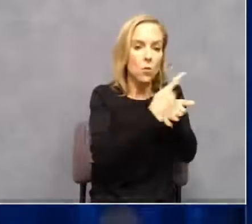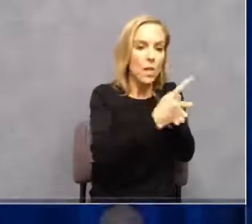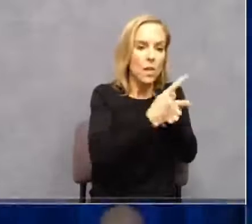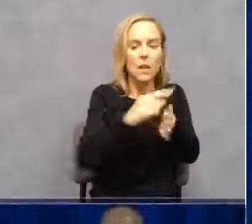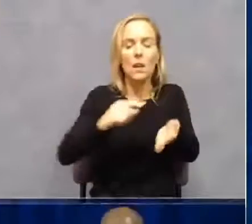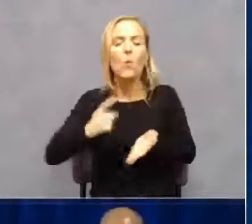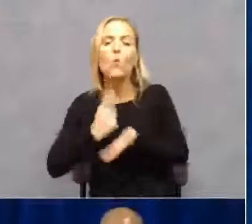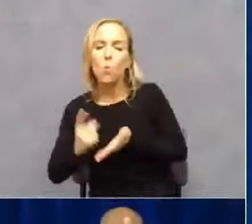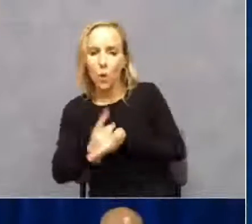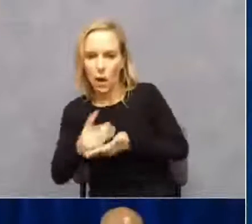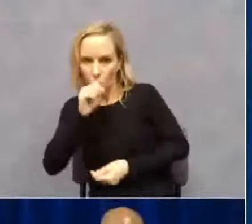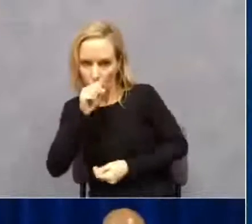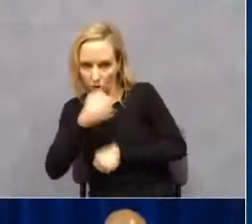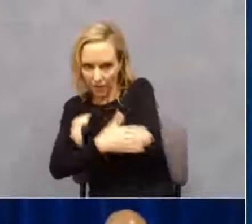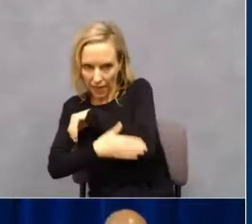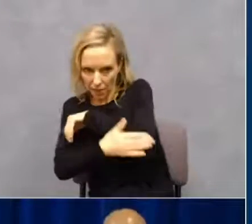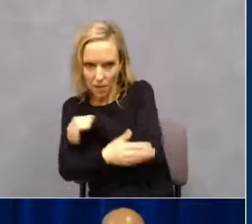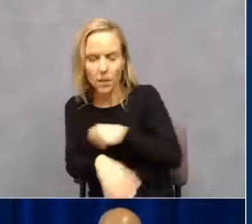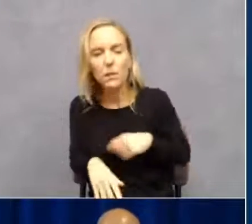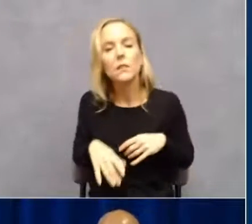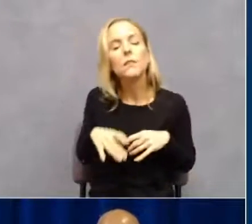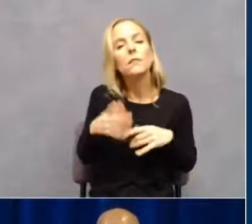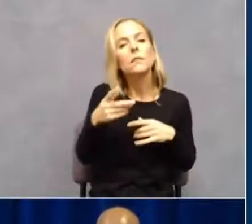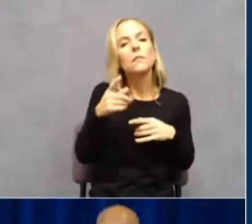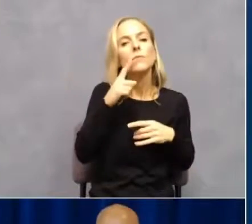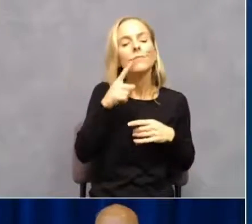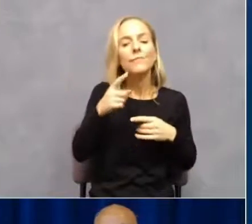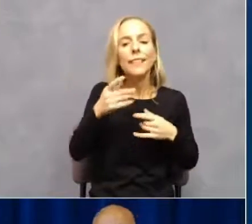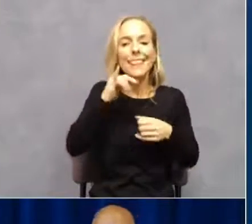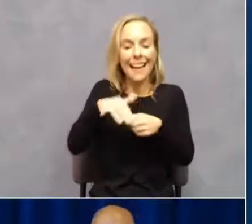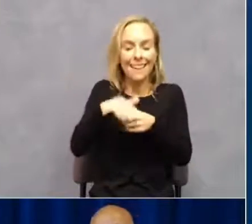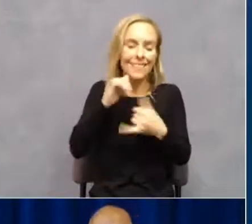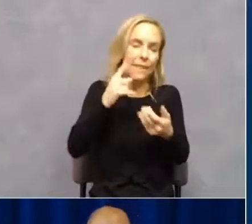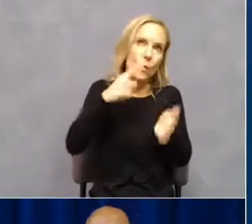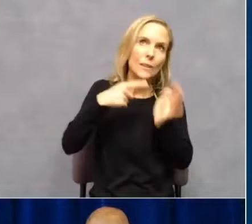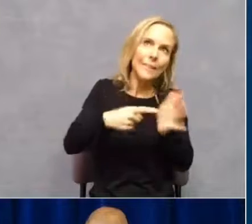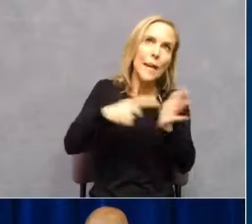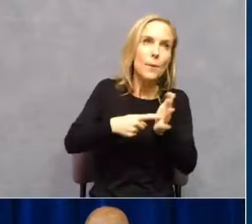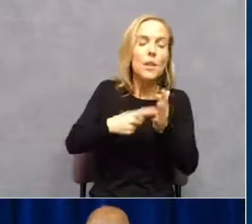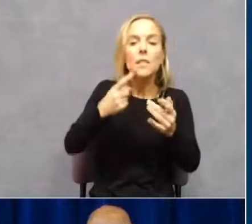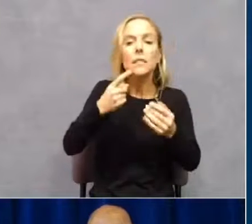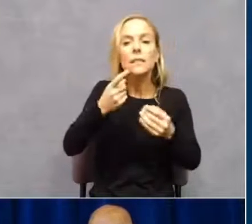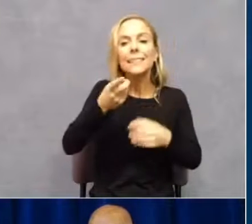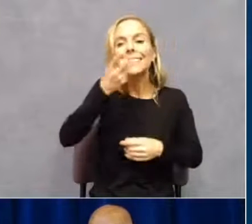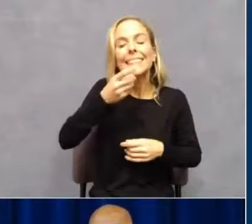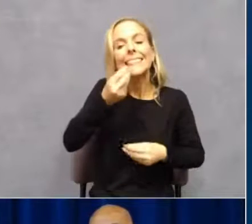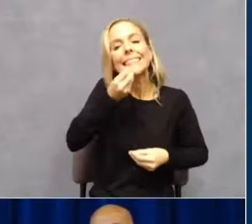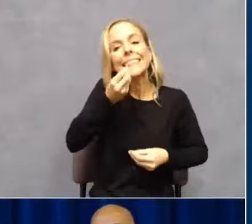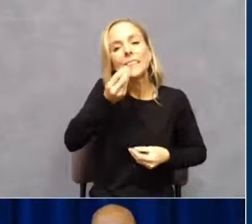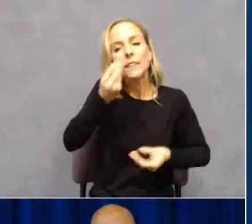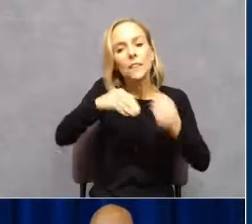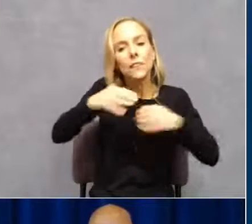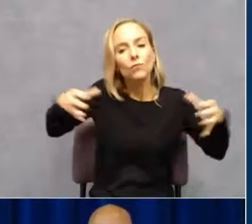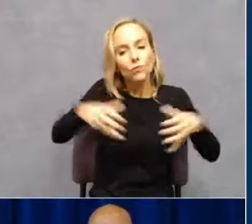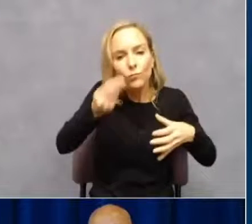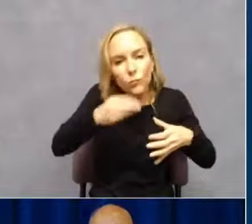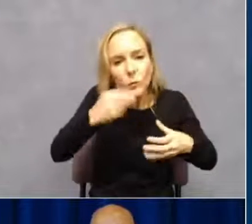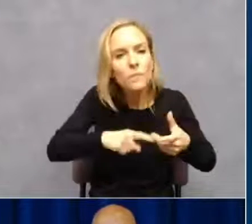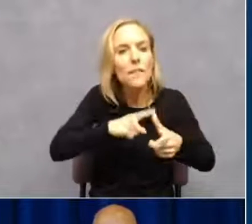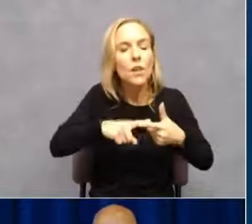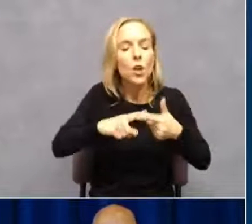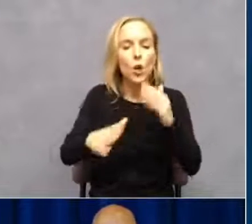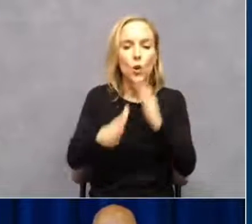Facility activities, communal dining, some of the group activities, under pretty severe modification around masking,